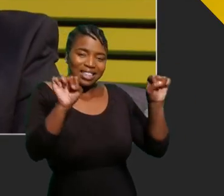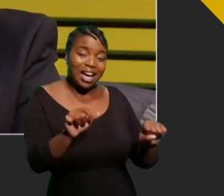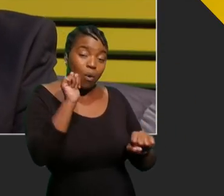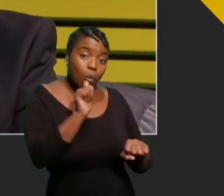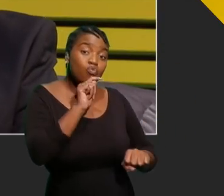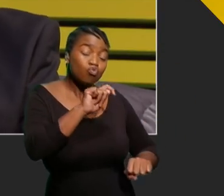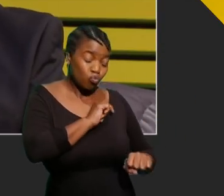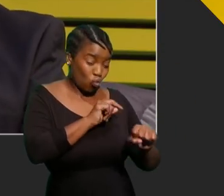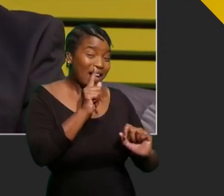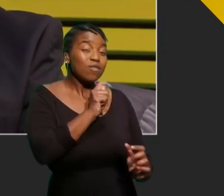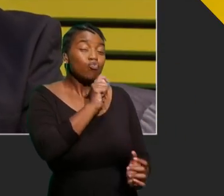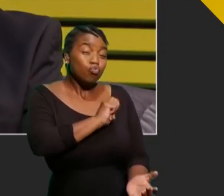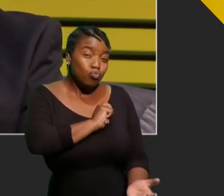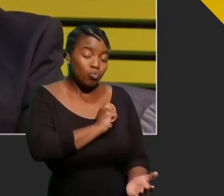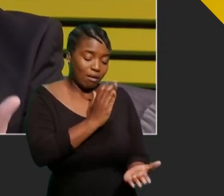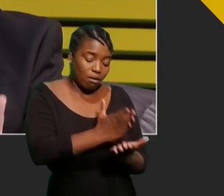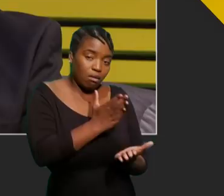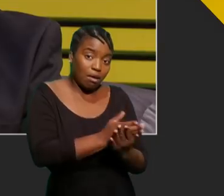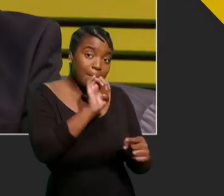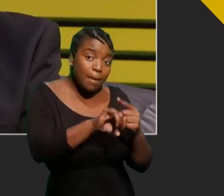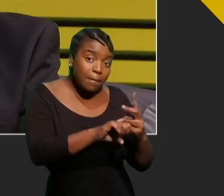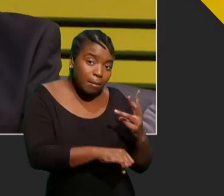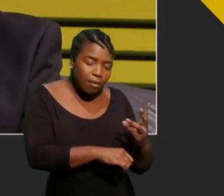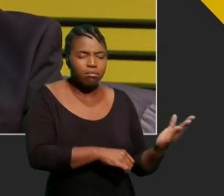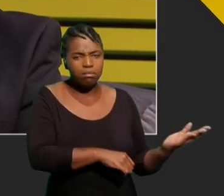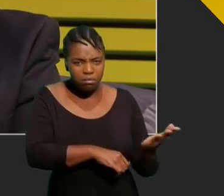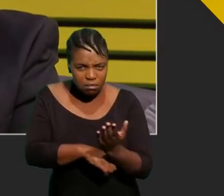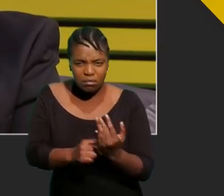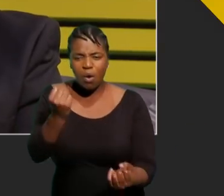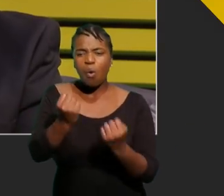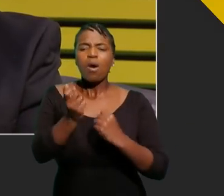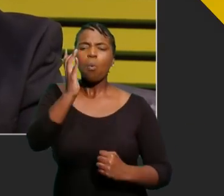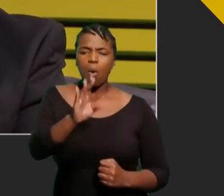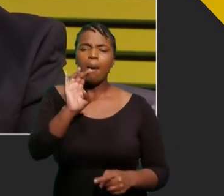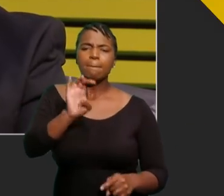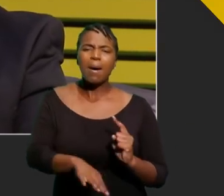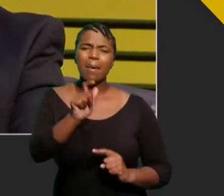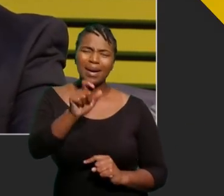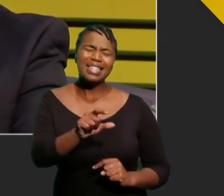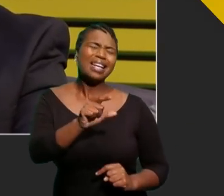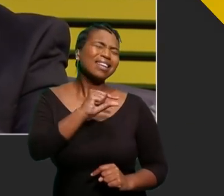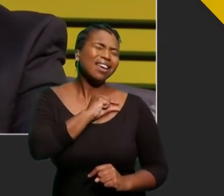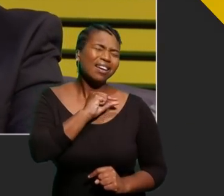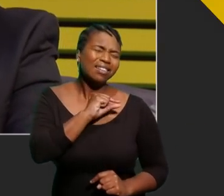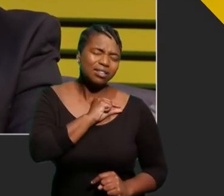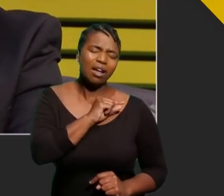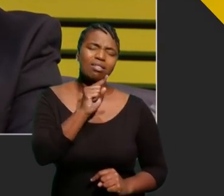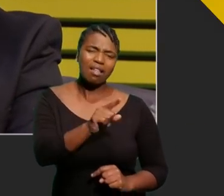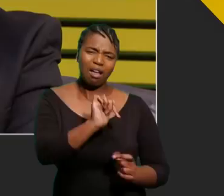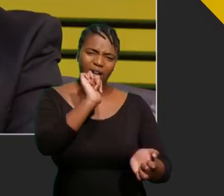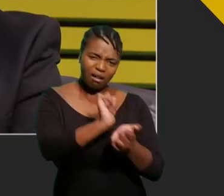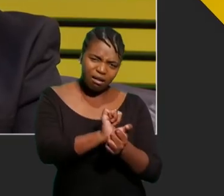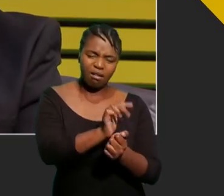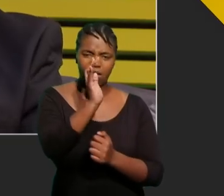finding is done, yeah. yes. and a court of law will find someone guilty yeah. on, based on the facts and yes. a closed chain of